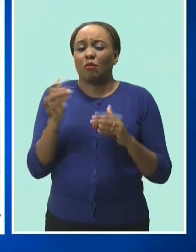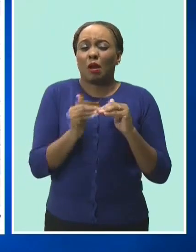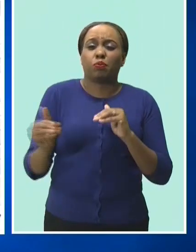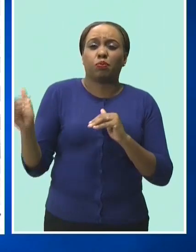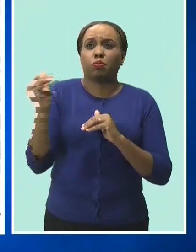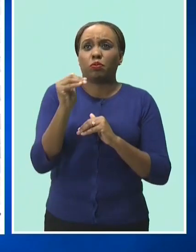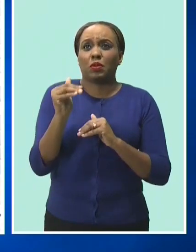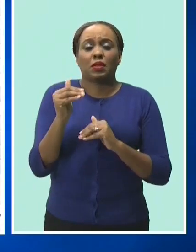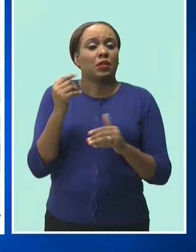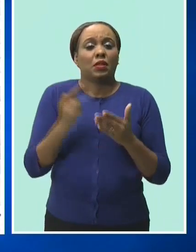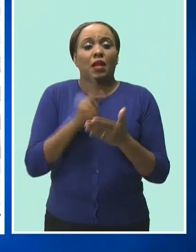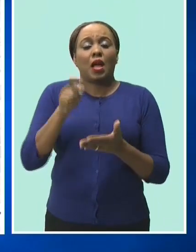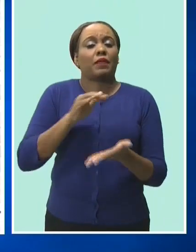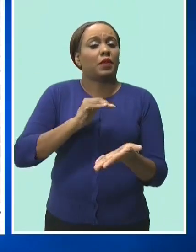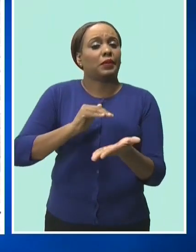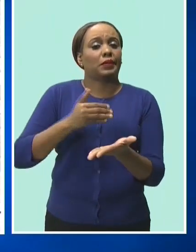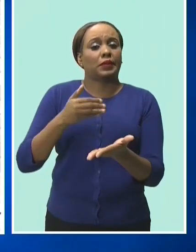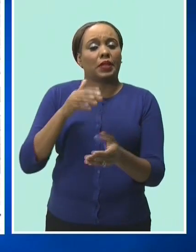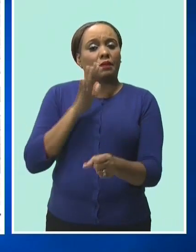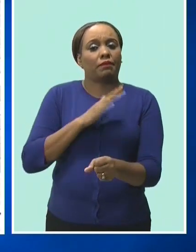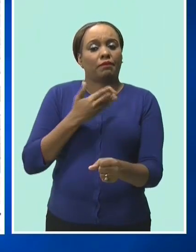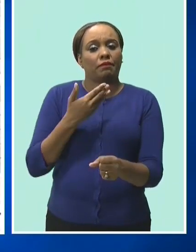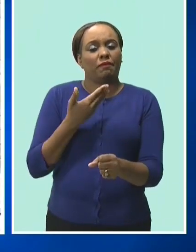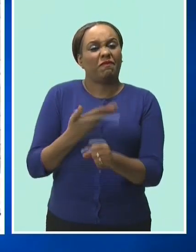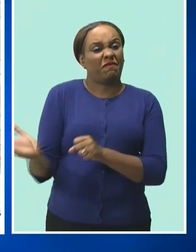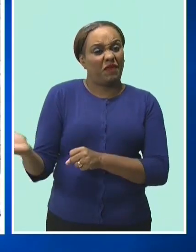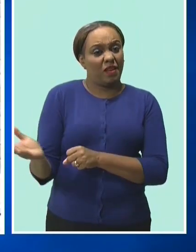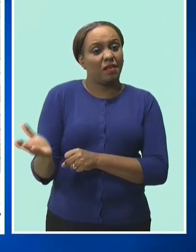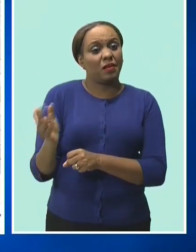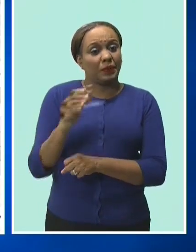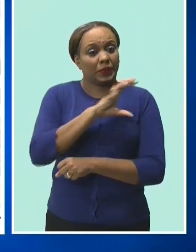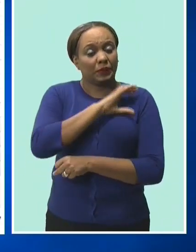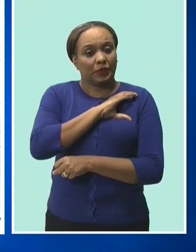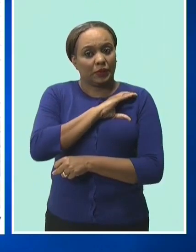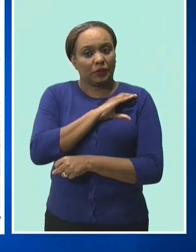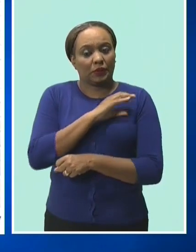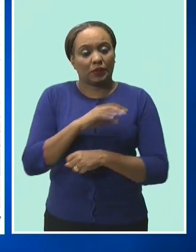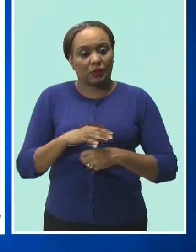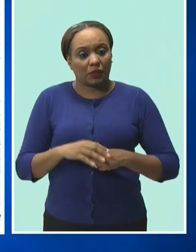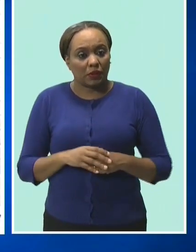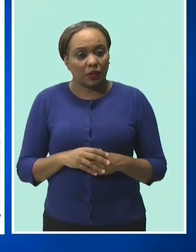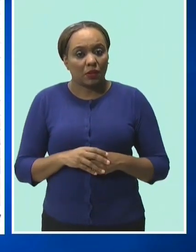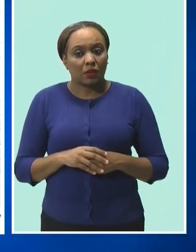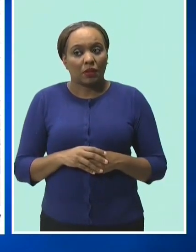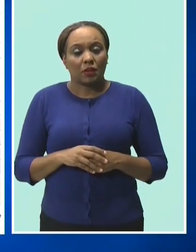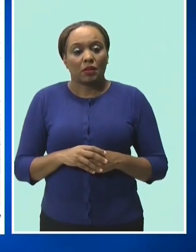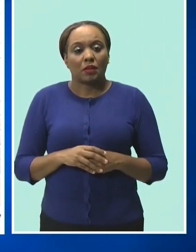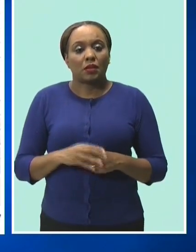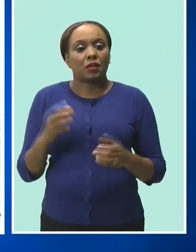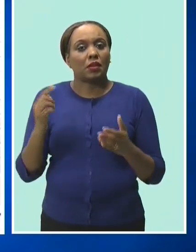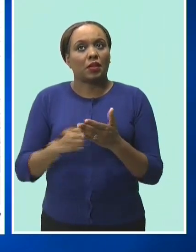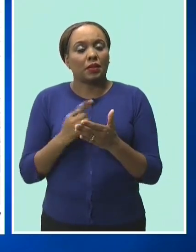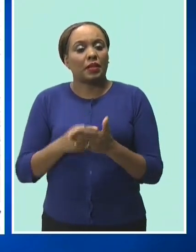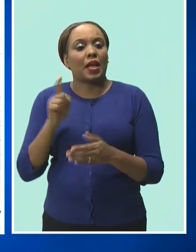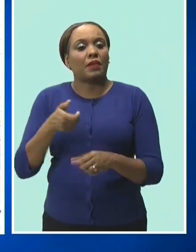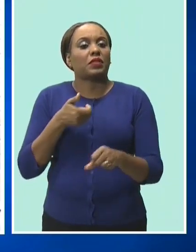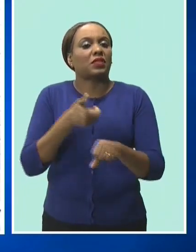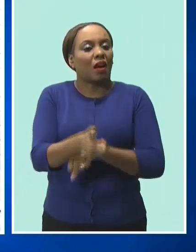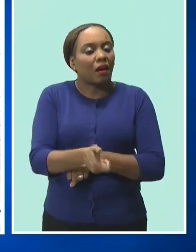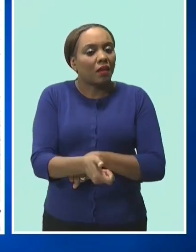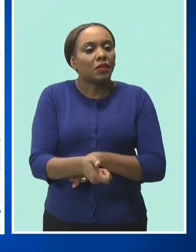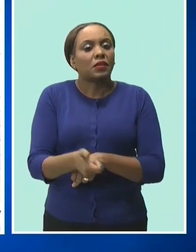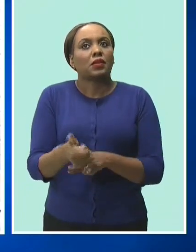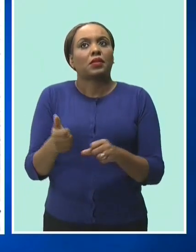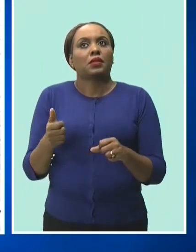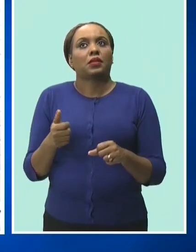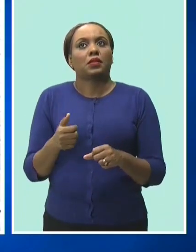dismiss policemen, terminate them immediately. Some are even graver still that you have to charge them